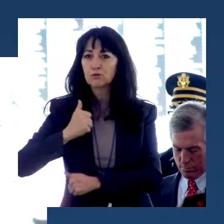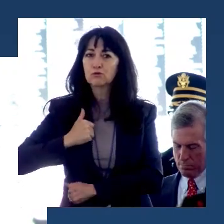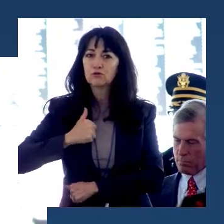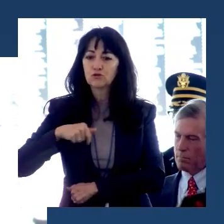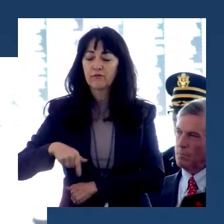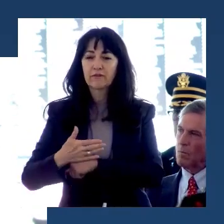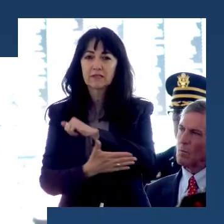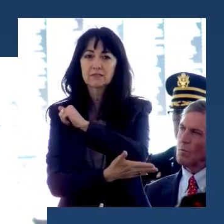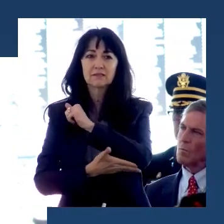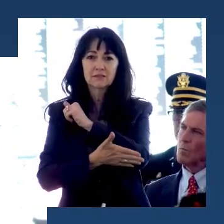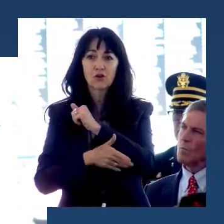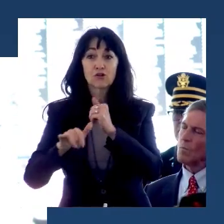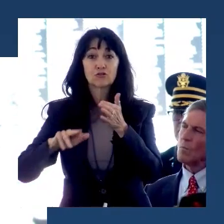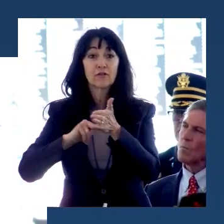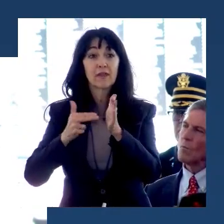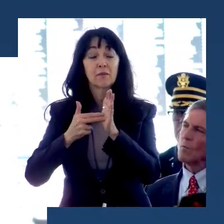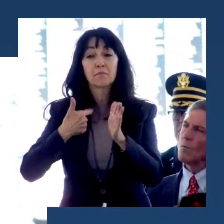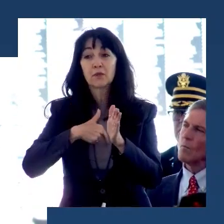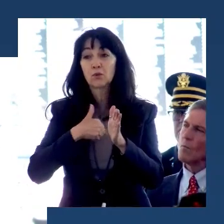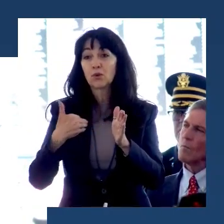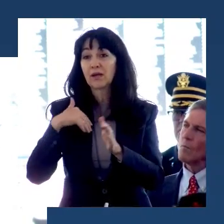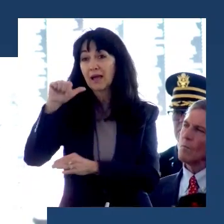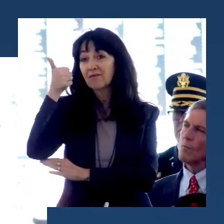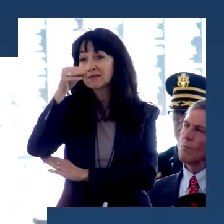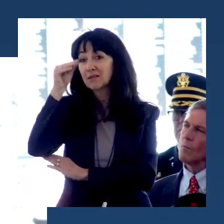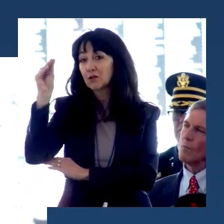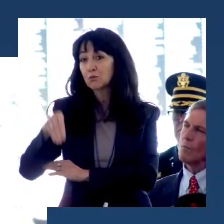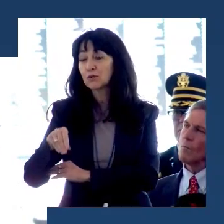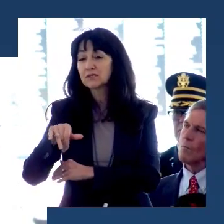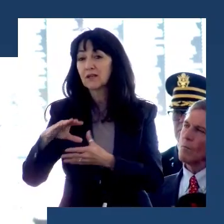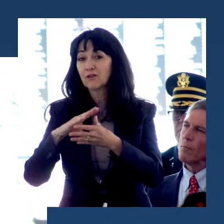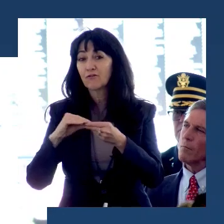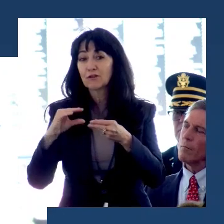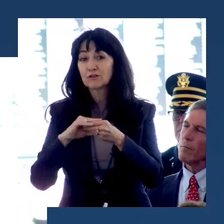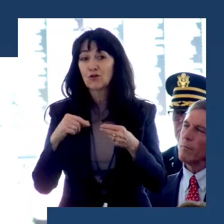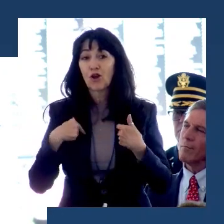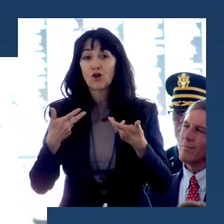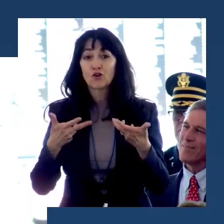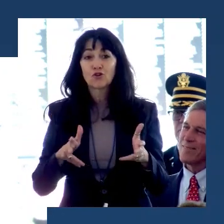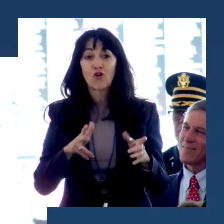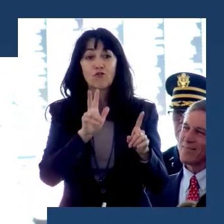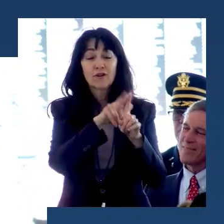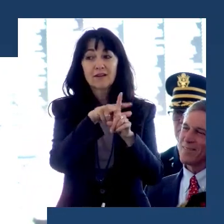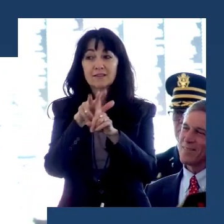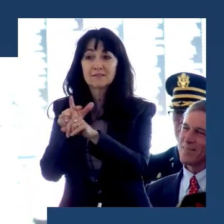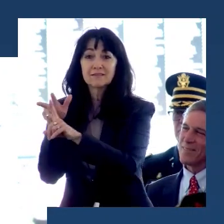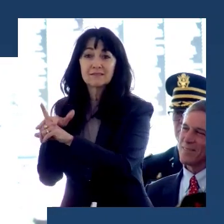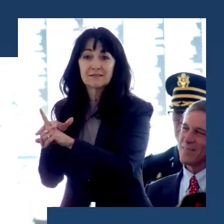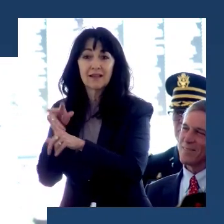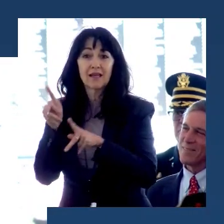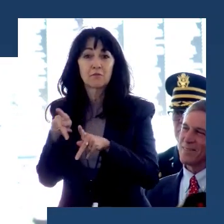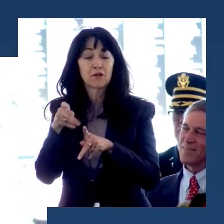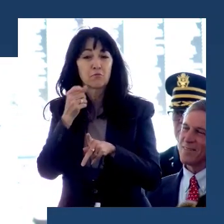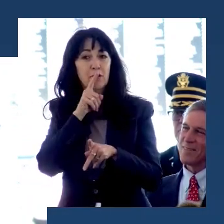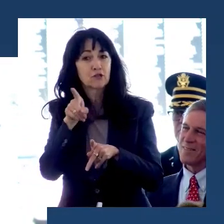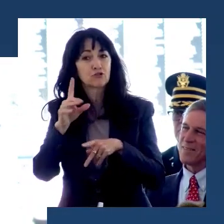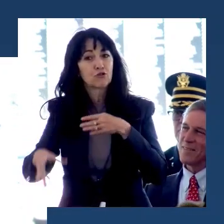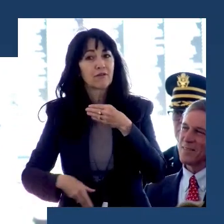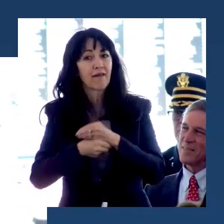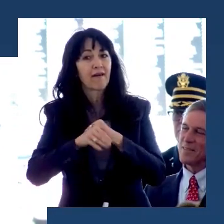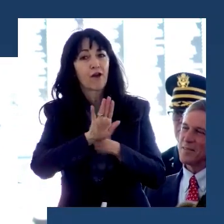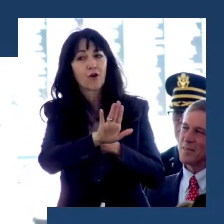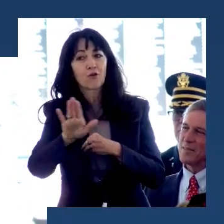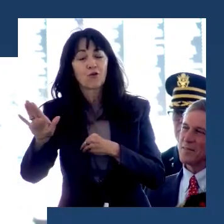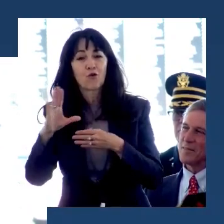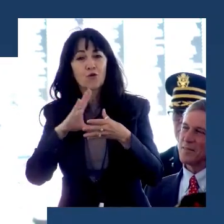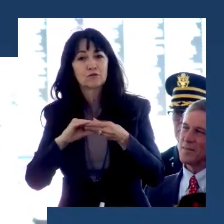have 10% of the stories, and I've tagged a few people already to make sure they add their own story into the national